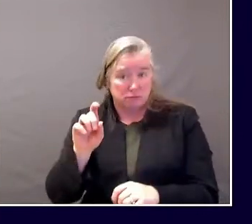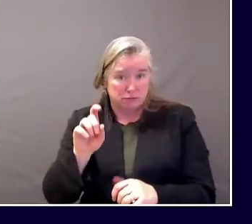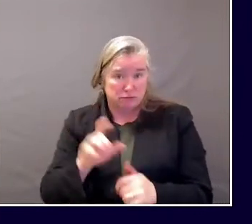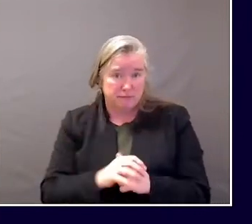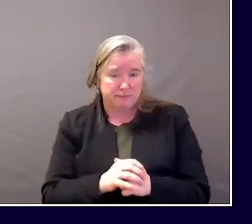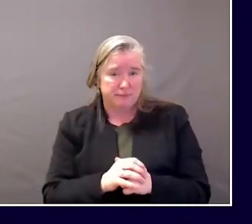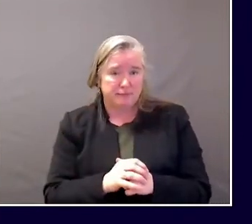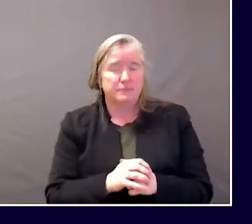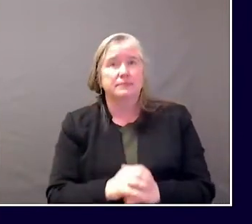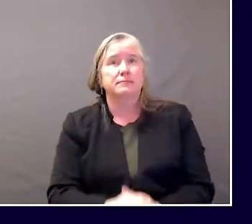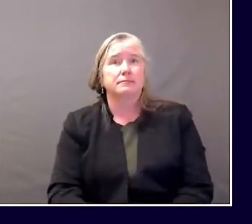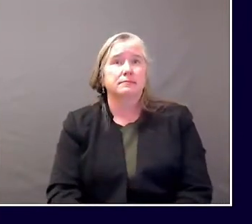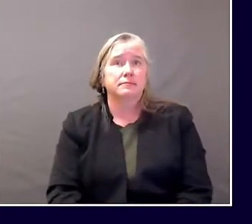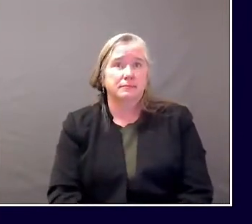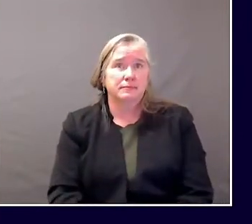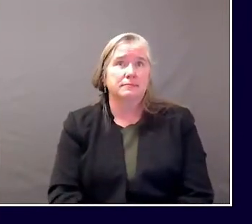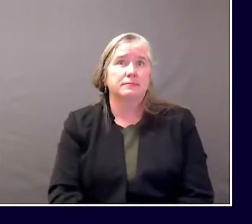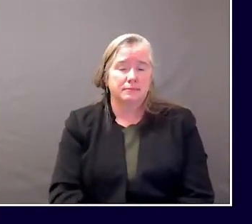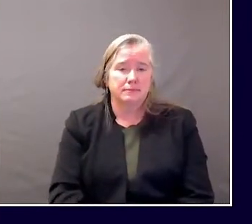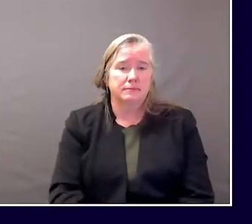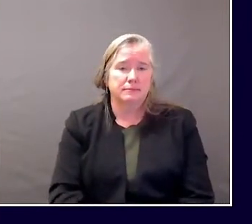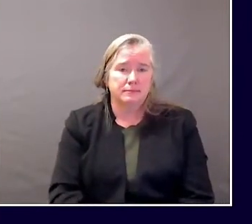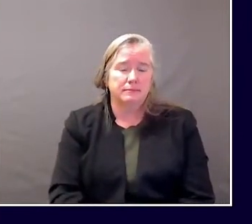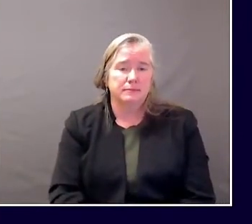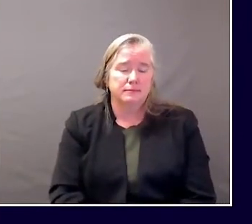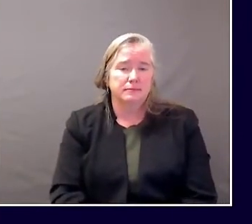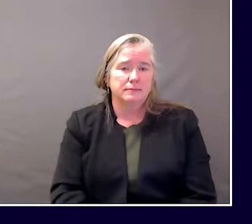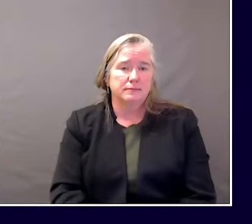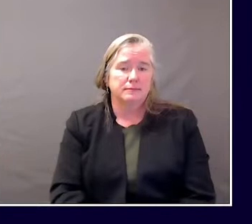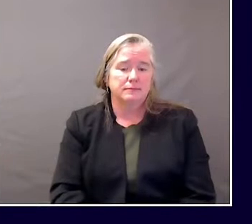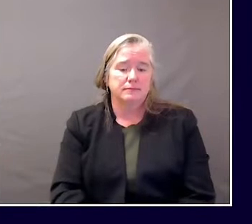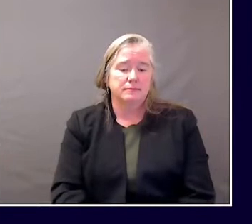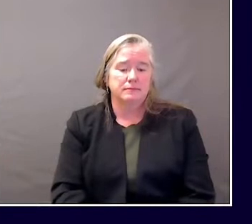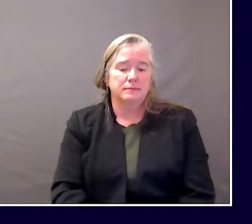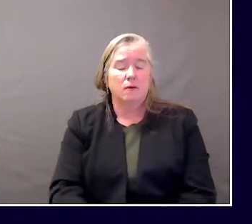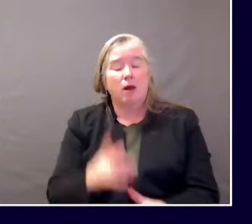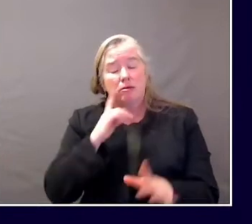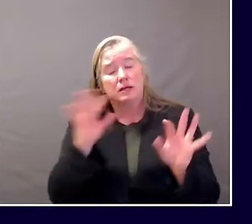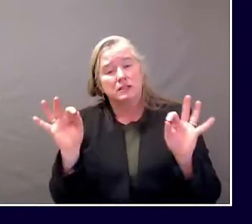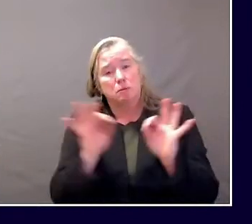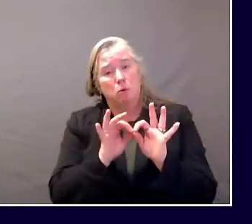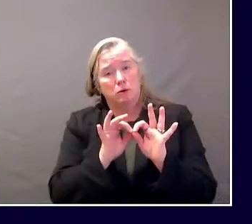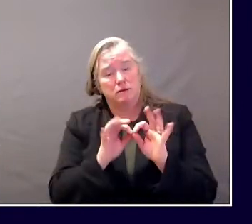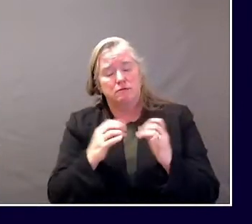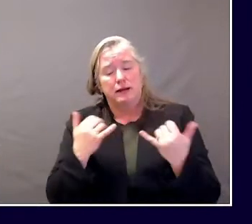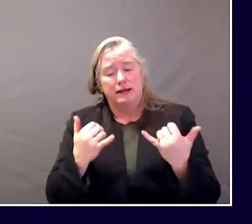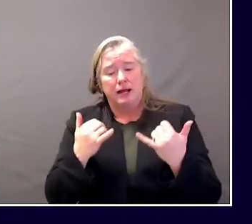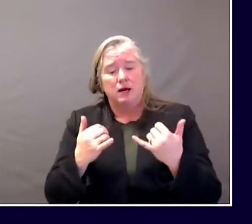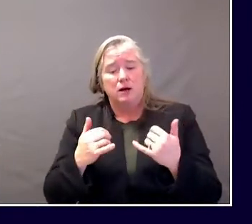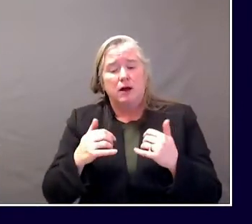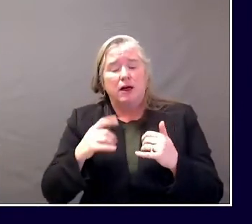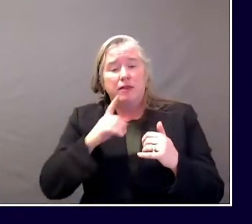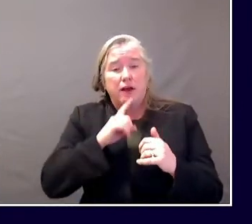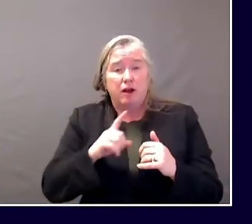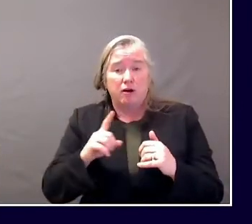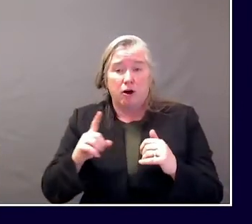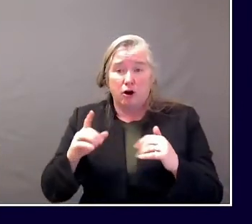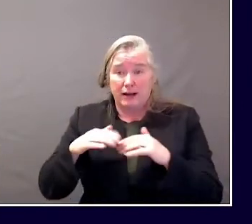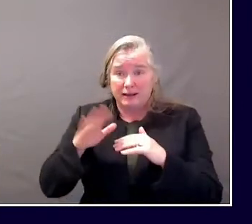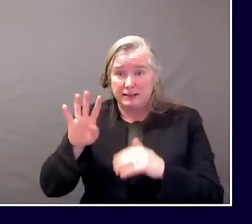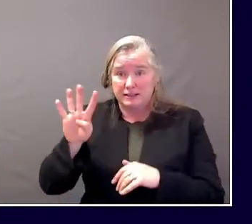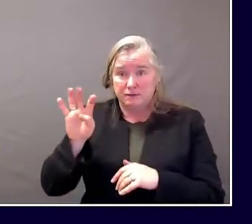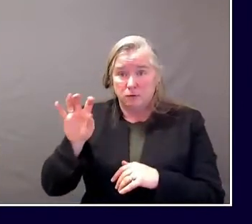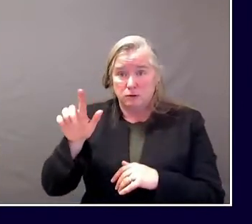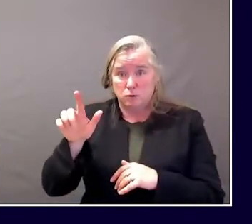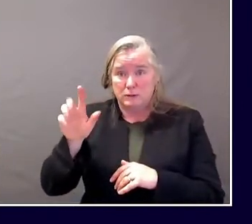that it's important to note that there are right now at least 426 families in Maine